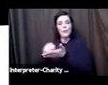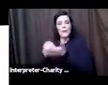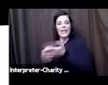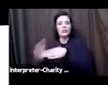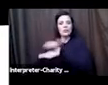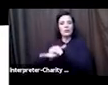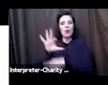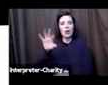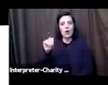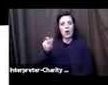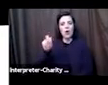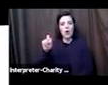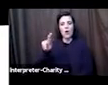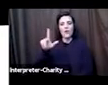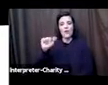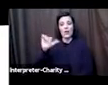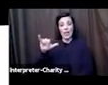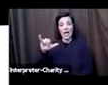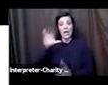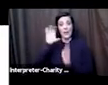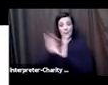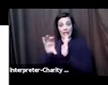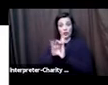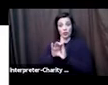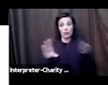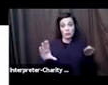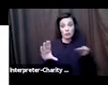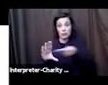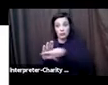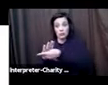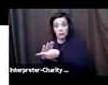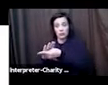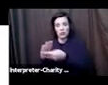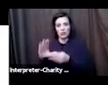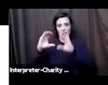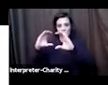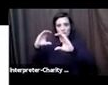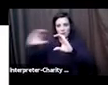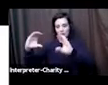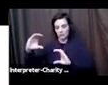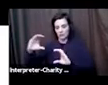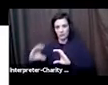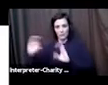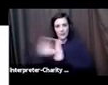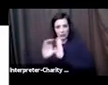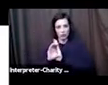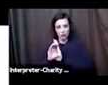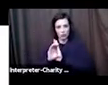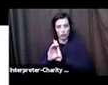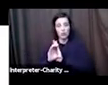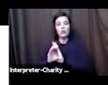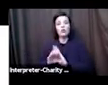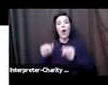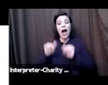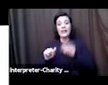a piece of paper that has my 4 images on it and I slide it in under the plastic grid. And then I can program a message